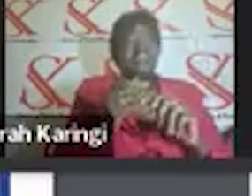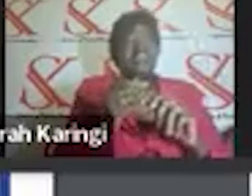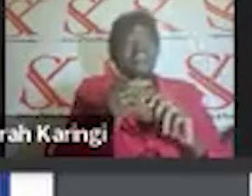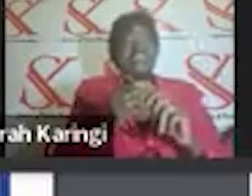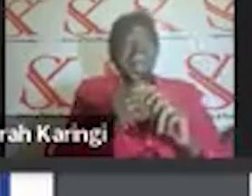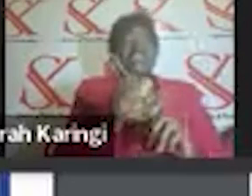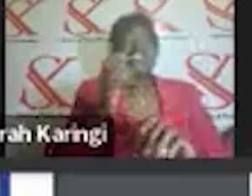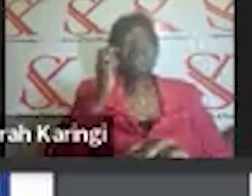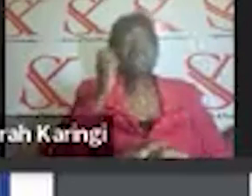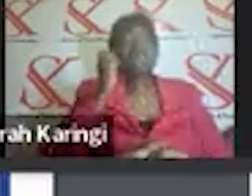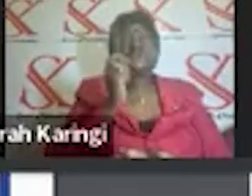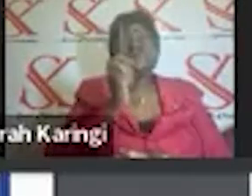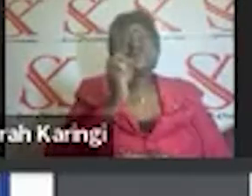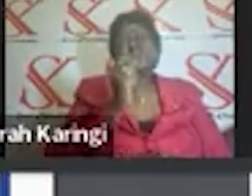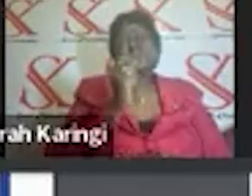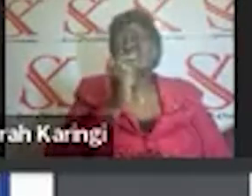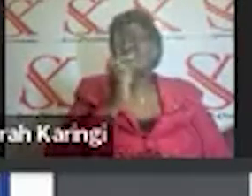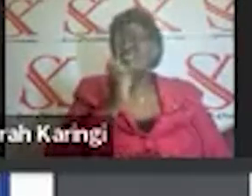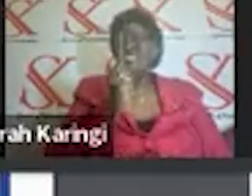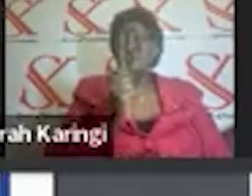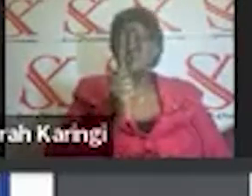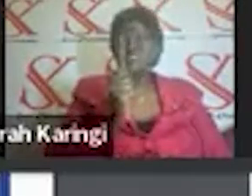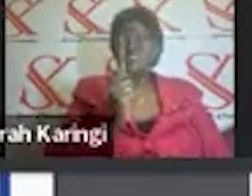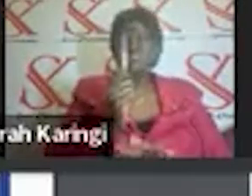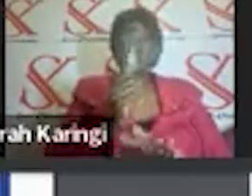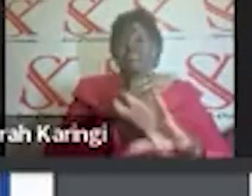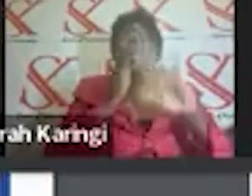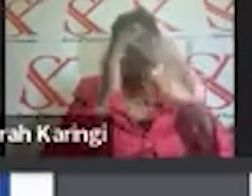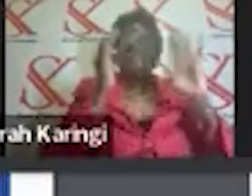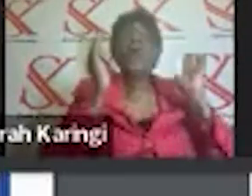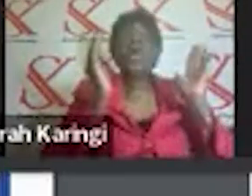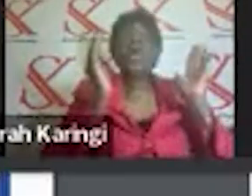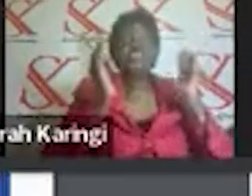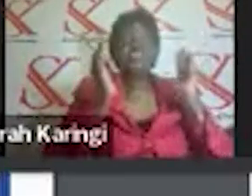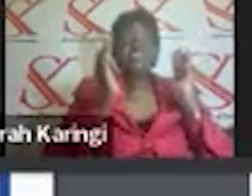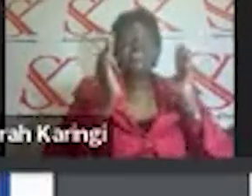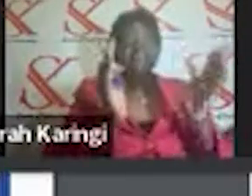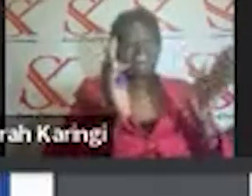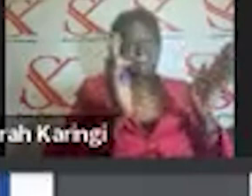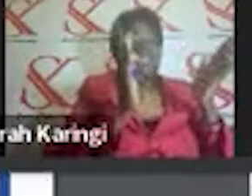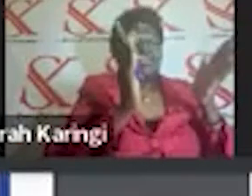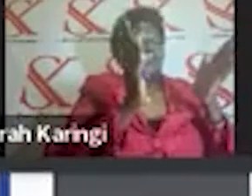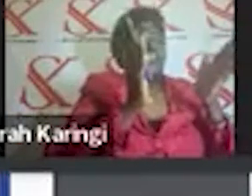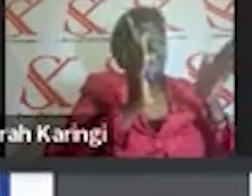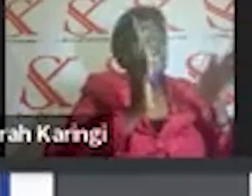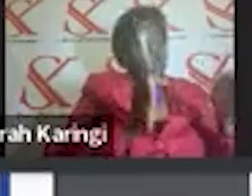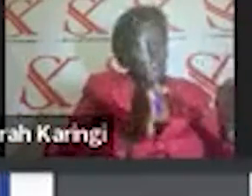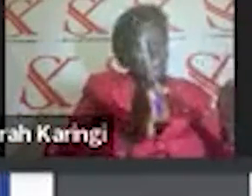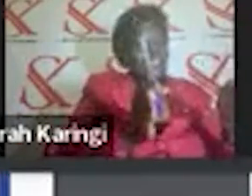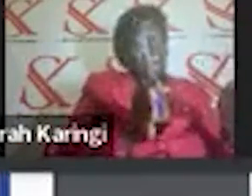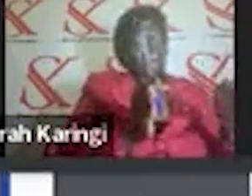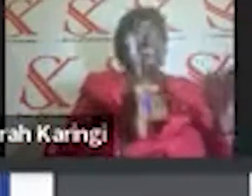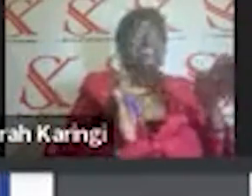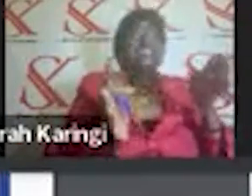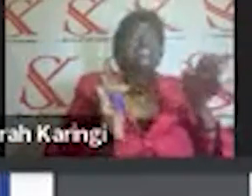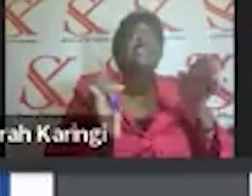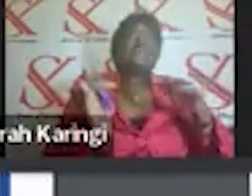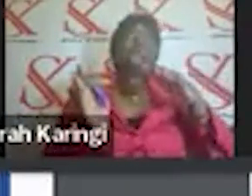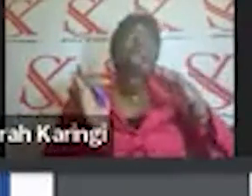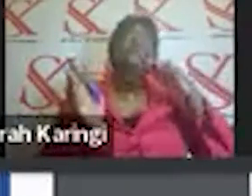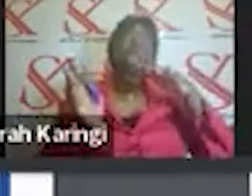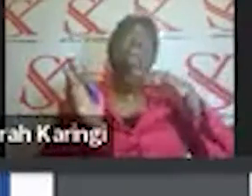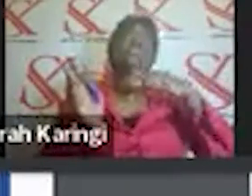influencer, let me tell you, if you want to know where you can get good networks, it is good to join the relevant networks, like